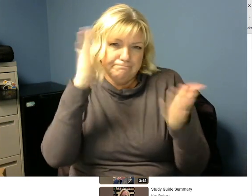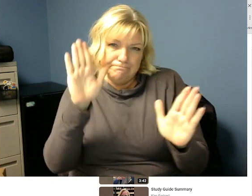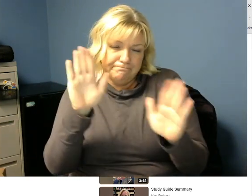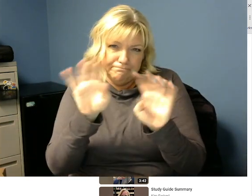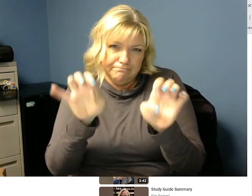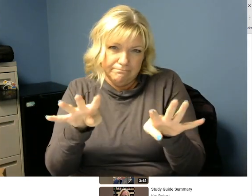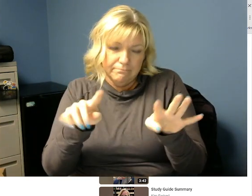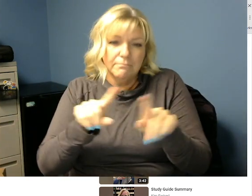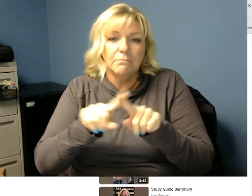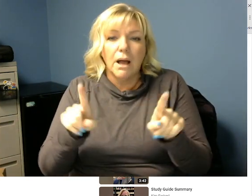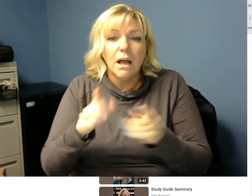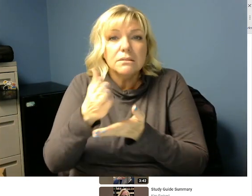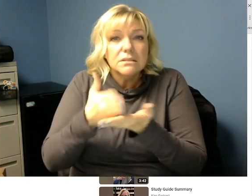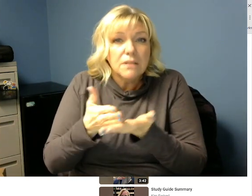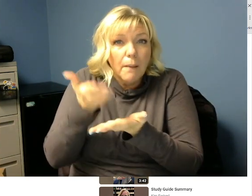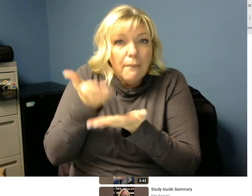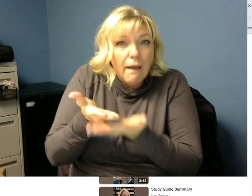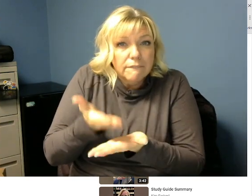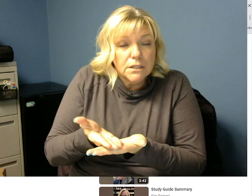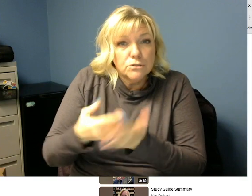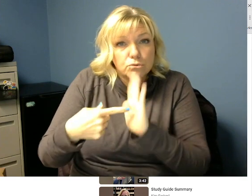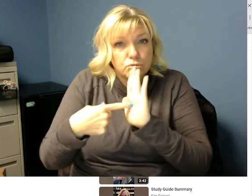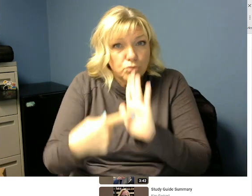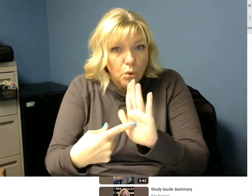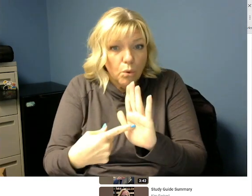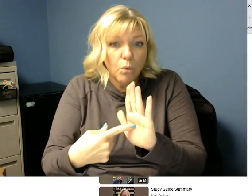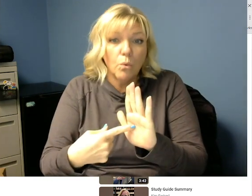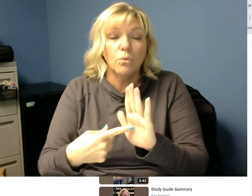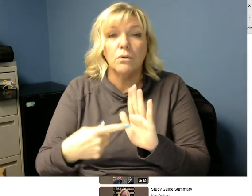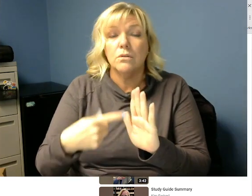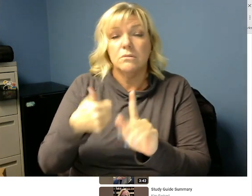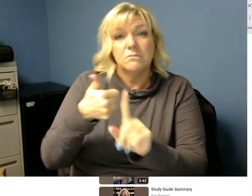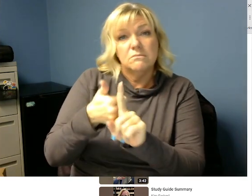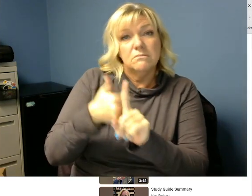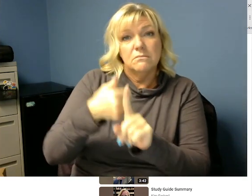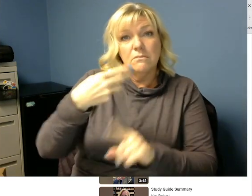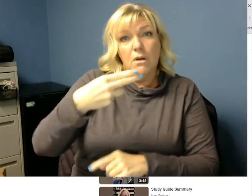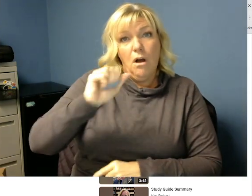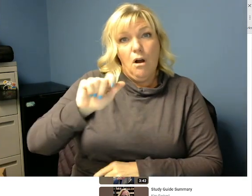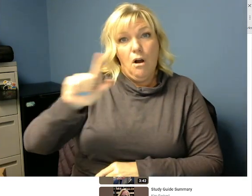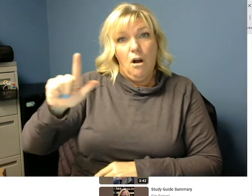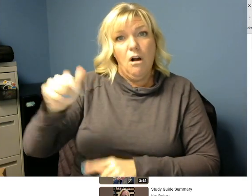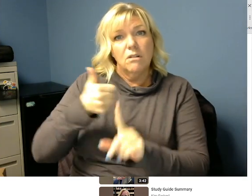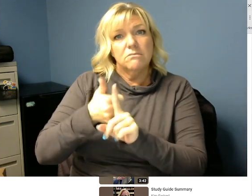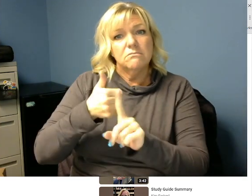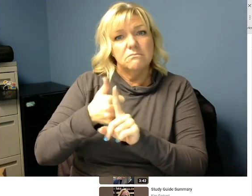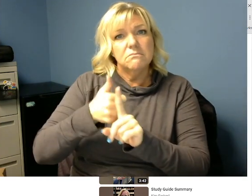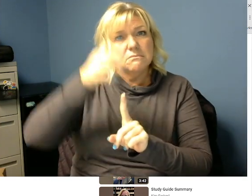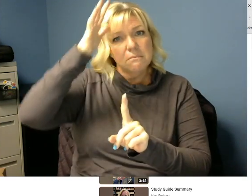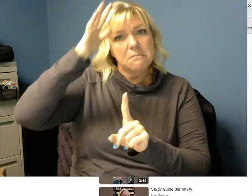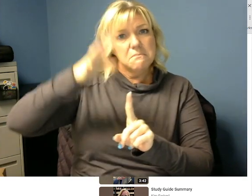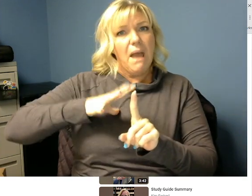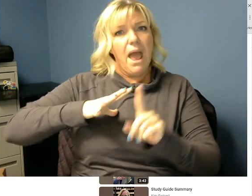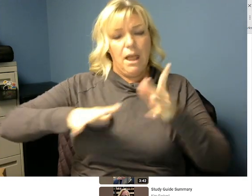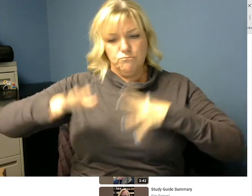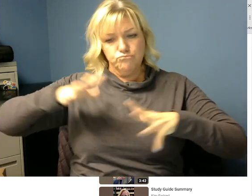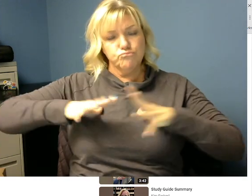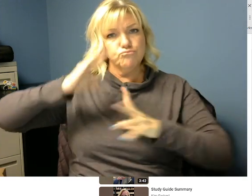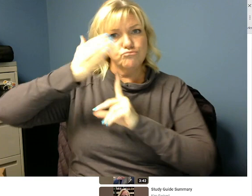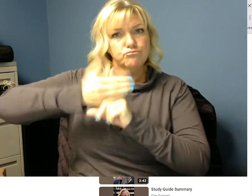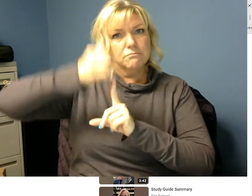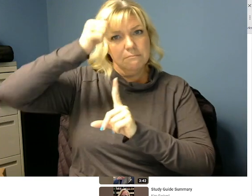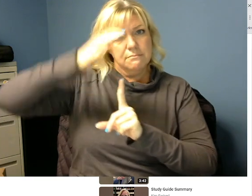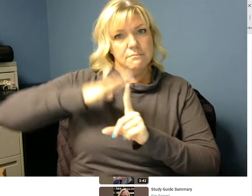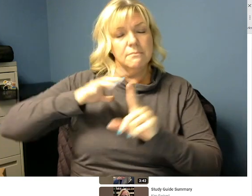in the record that Hall was, though presenting as male, was doing